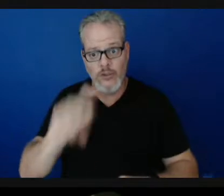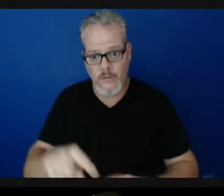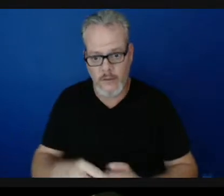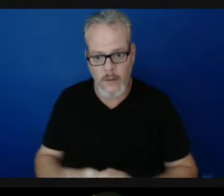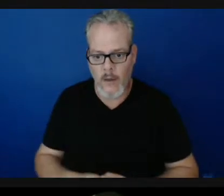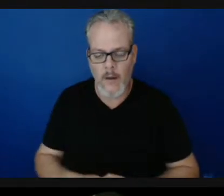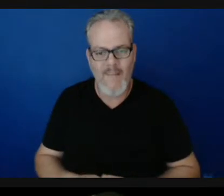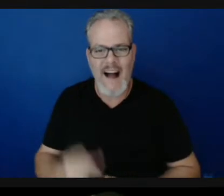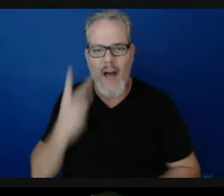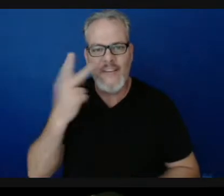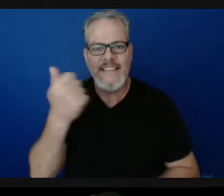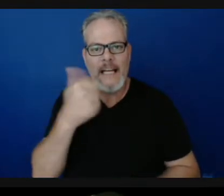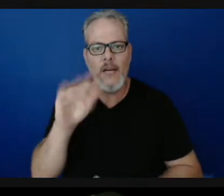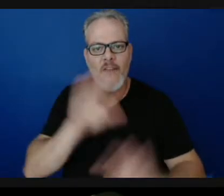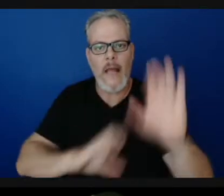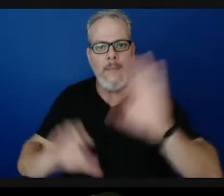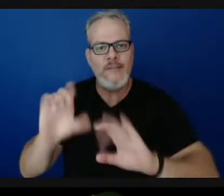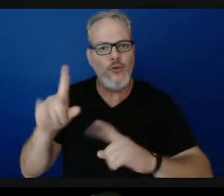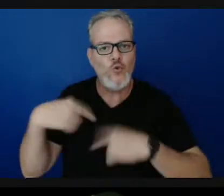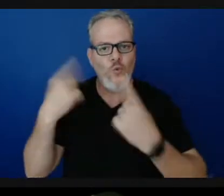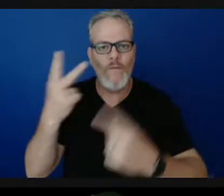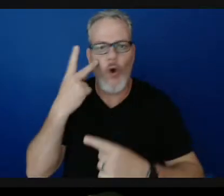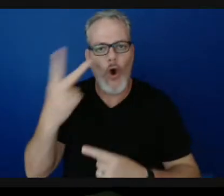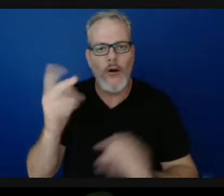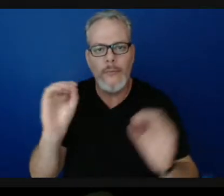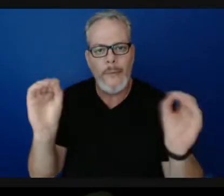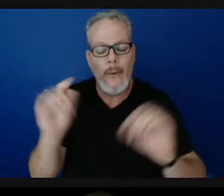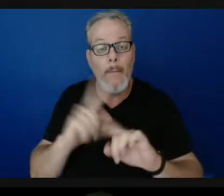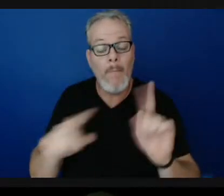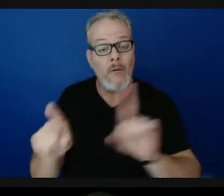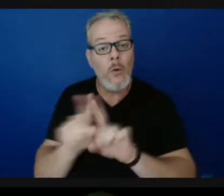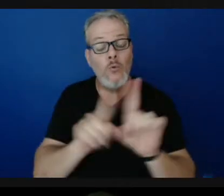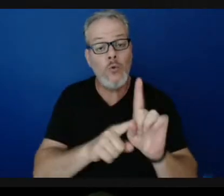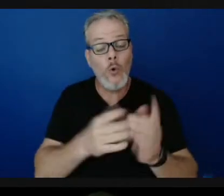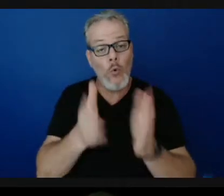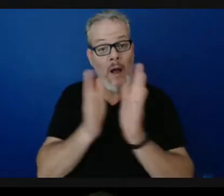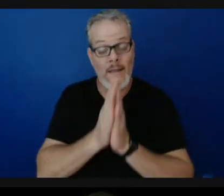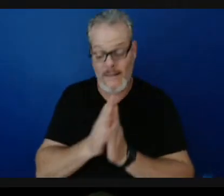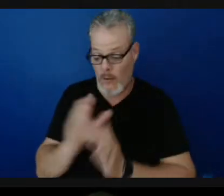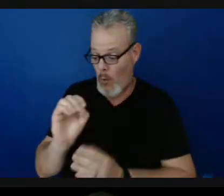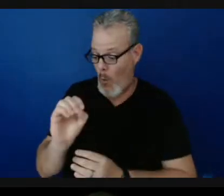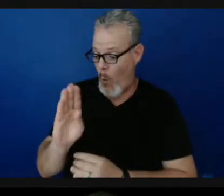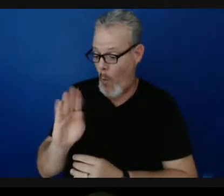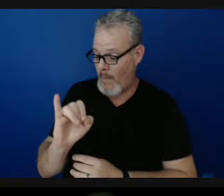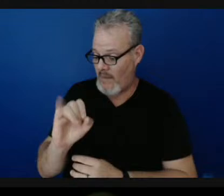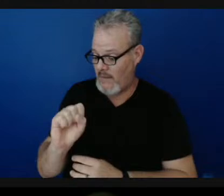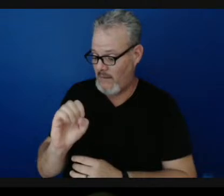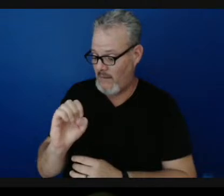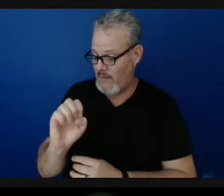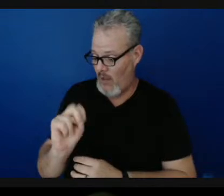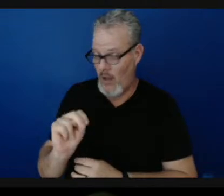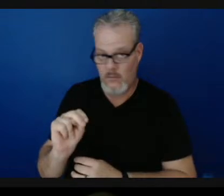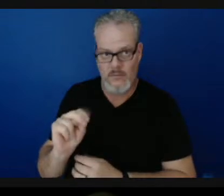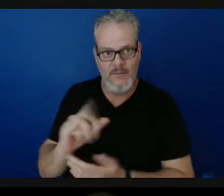there's also the question of which samples could they collect, right? Because what you're asking at, Obi-san, is a great thing that I'm sure even they would